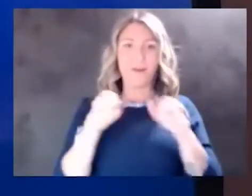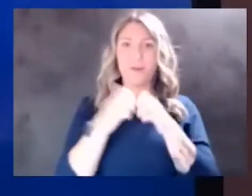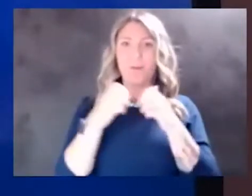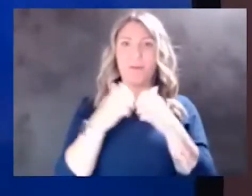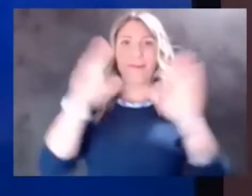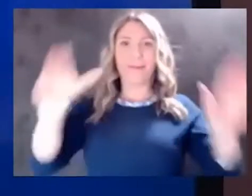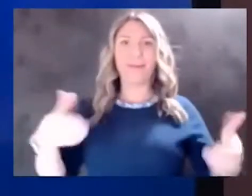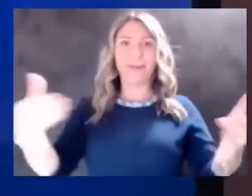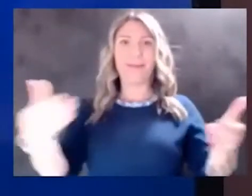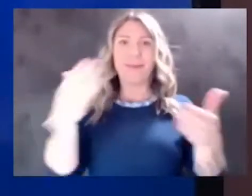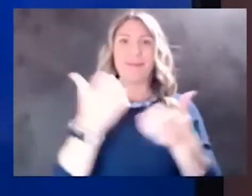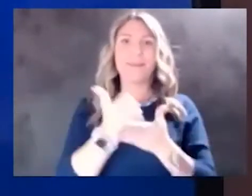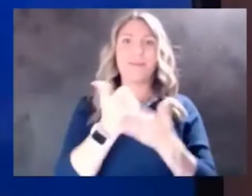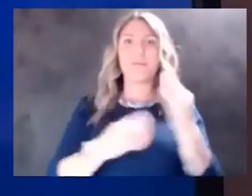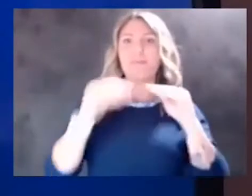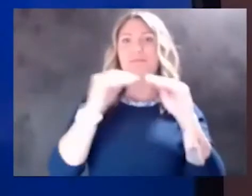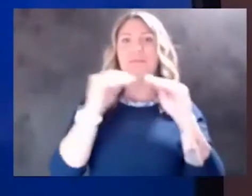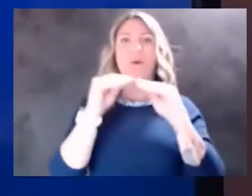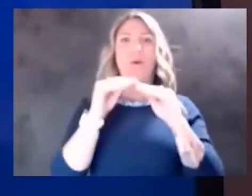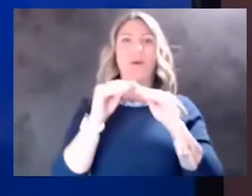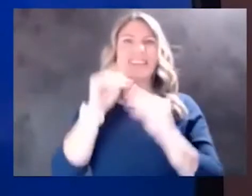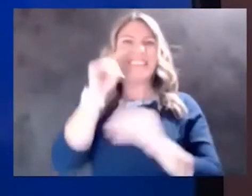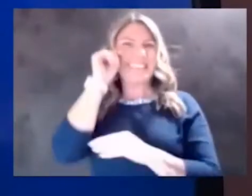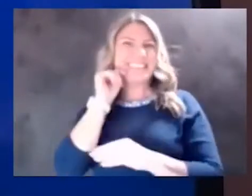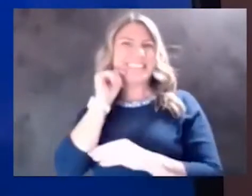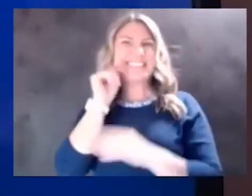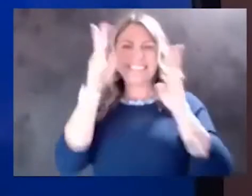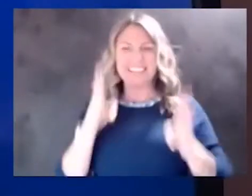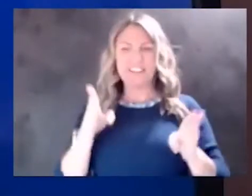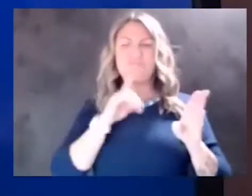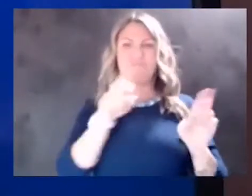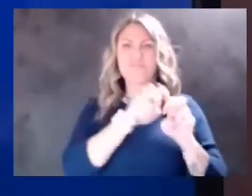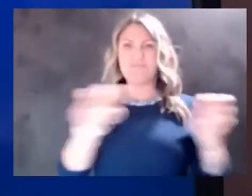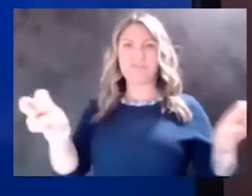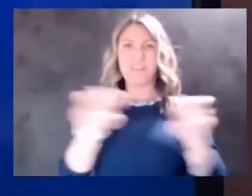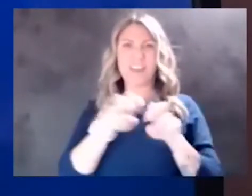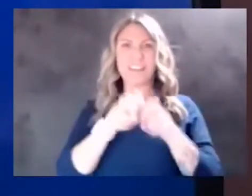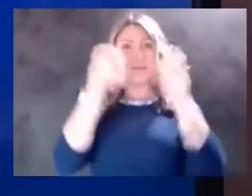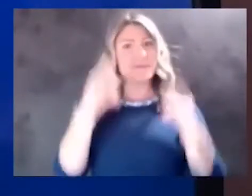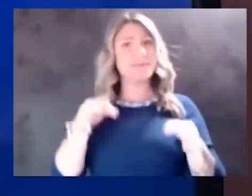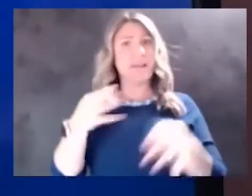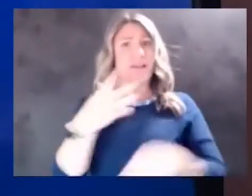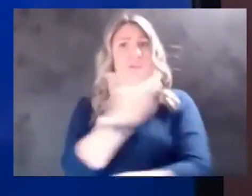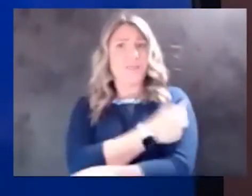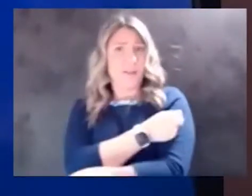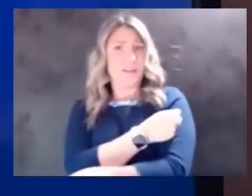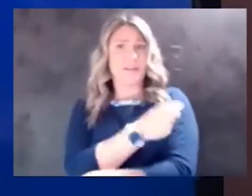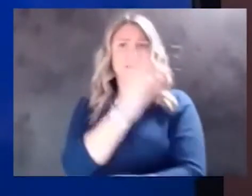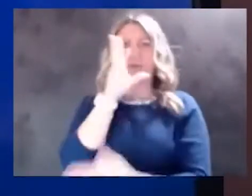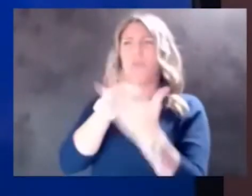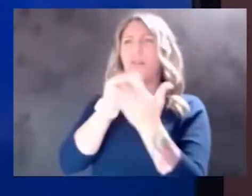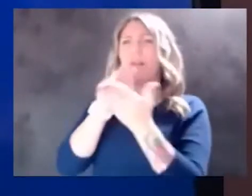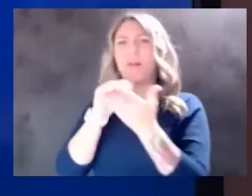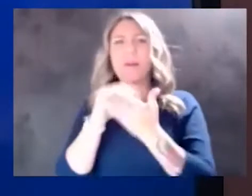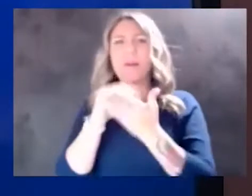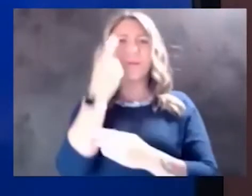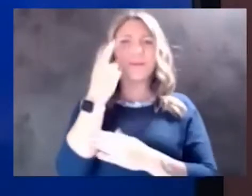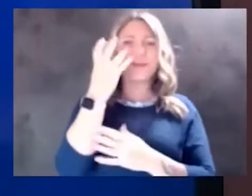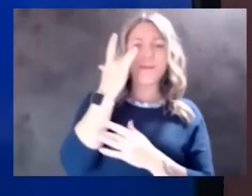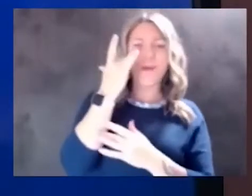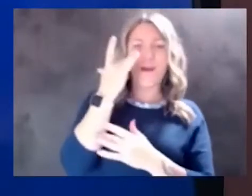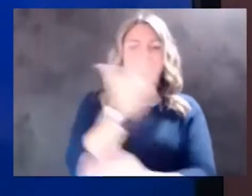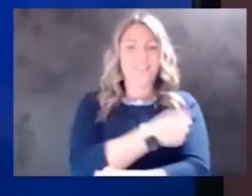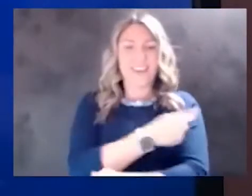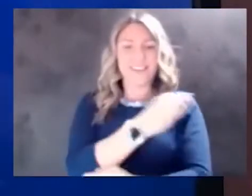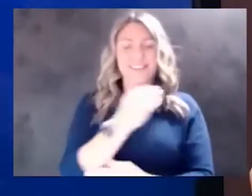A teen panel of folks who made the choice to get vaccinated. We're going to learn more about their reasons for getting vaccinated and how they're feeling